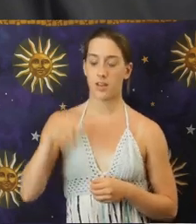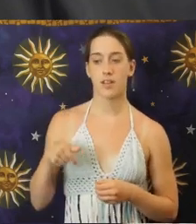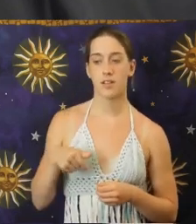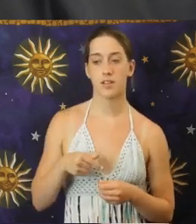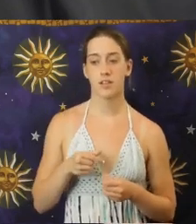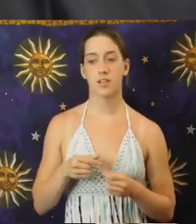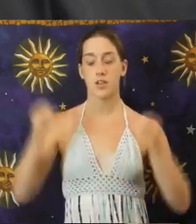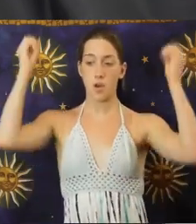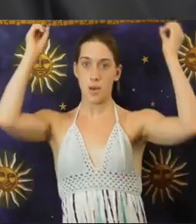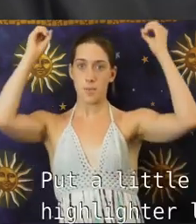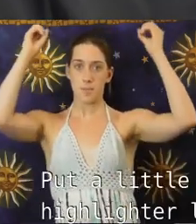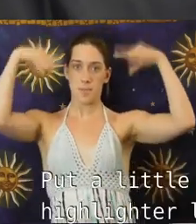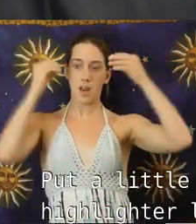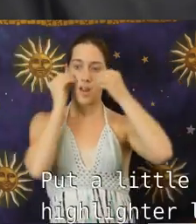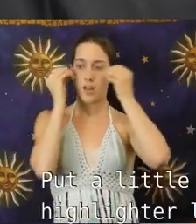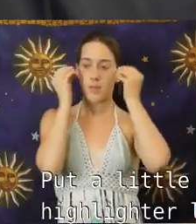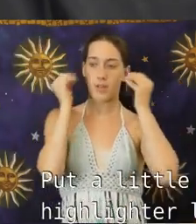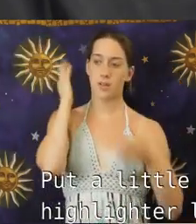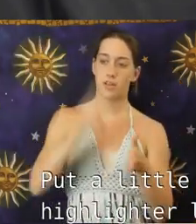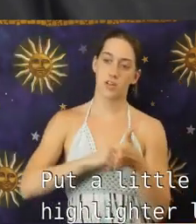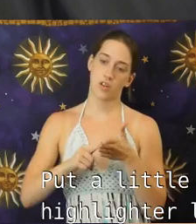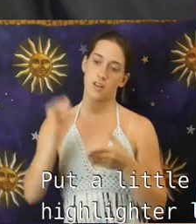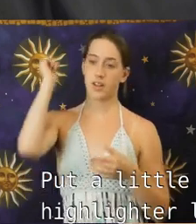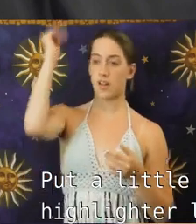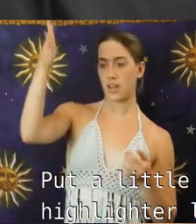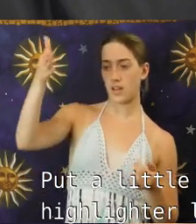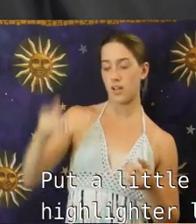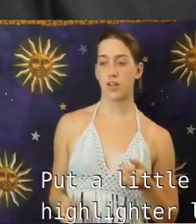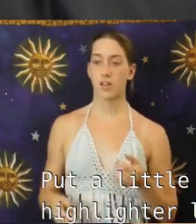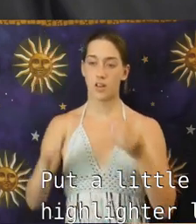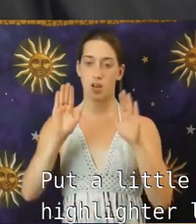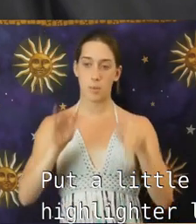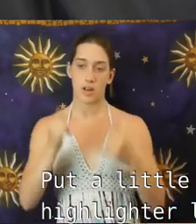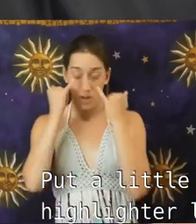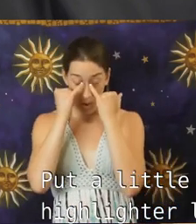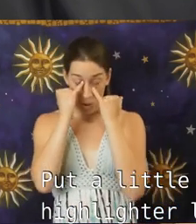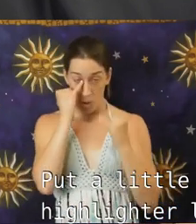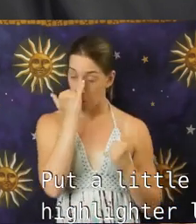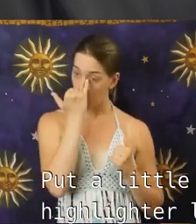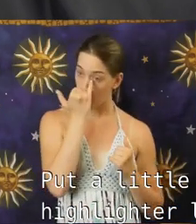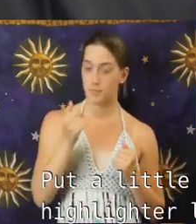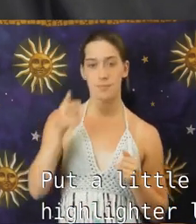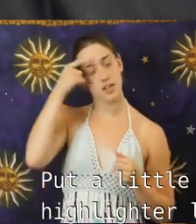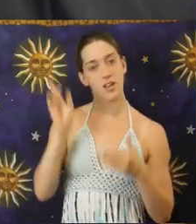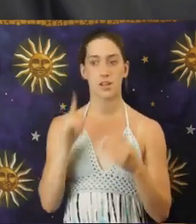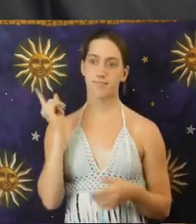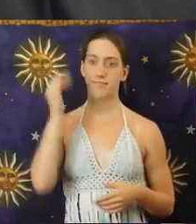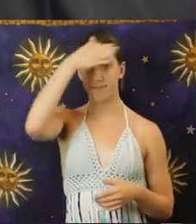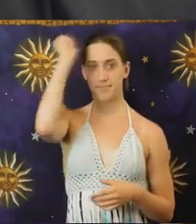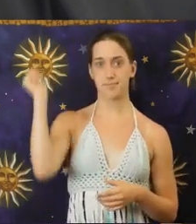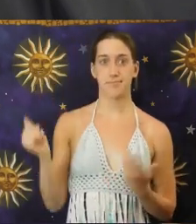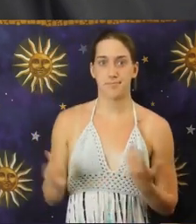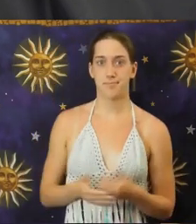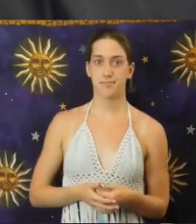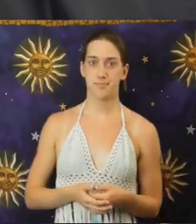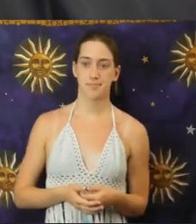Eyeshadow's looking good. Put a little bit of this highlighter. I'll show off the highlighter later, but I'm just going to go ahead and put it in the inner corners because I always